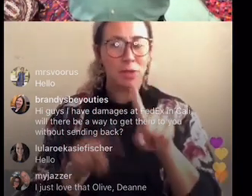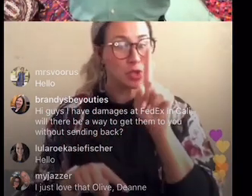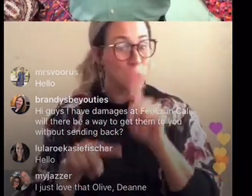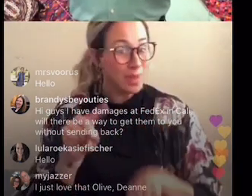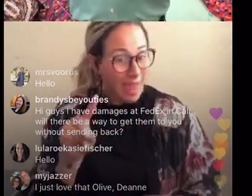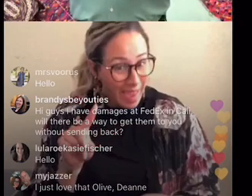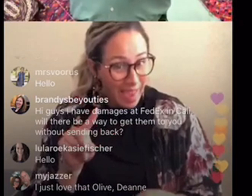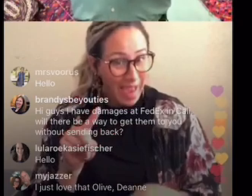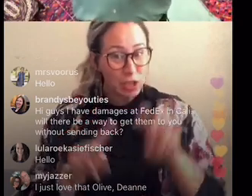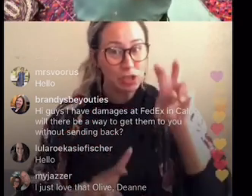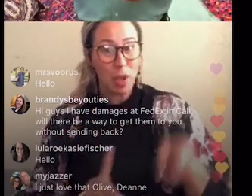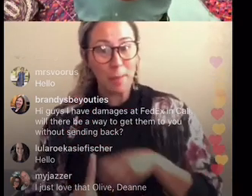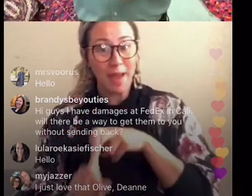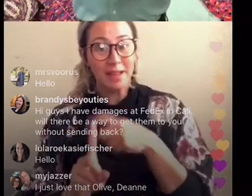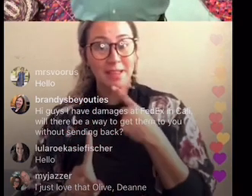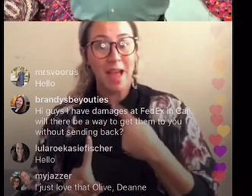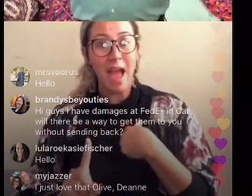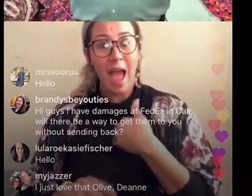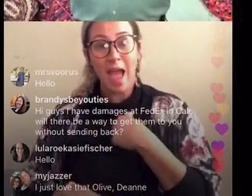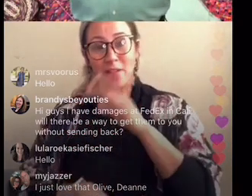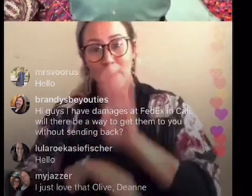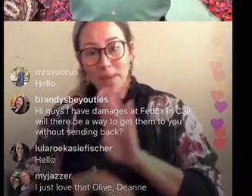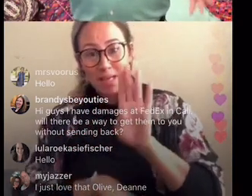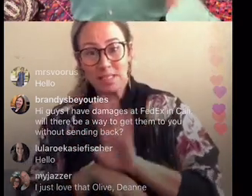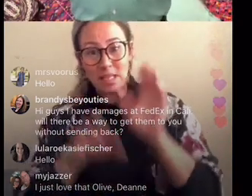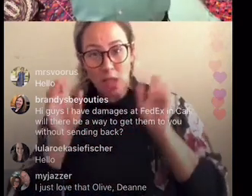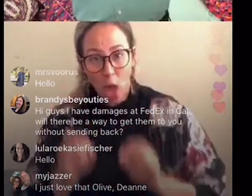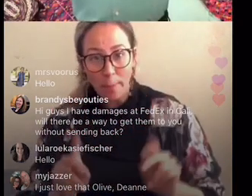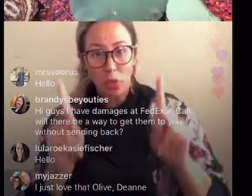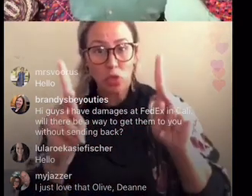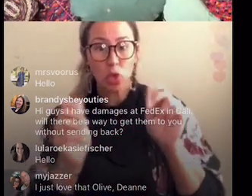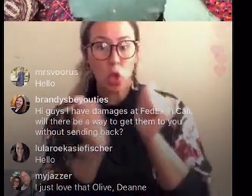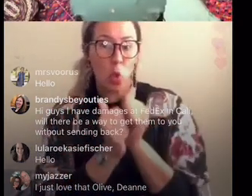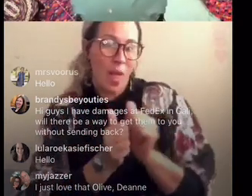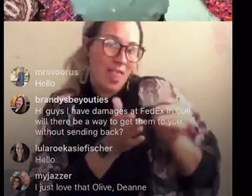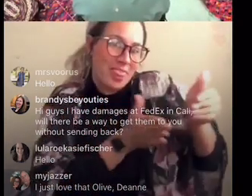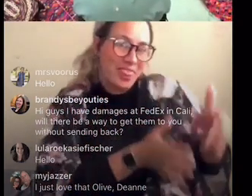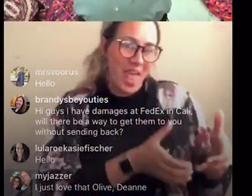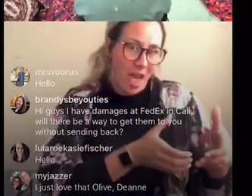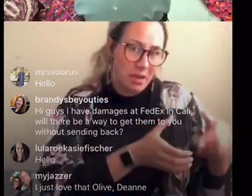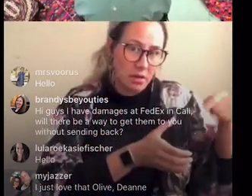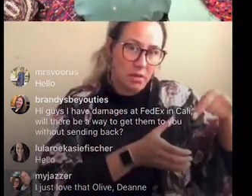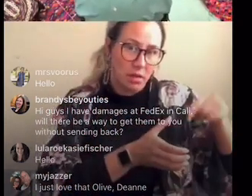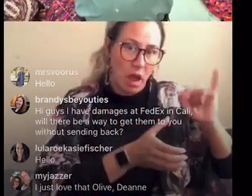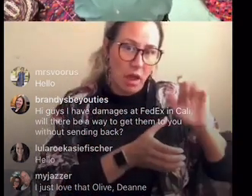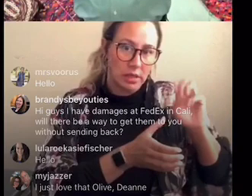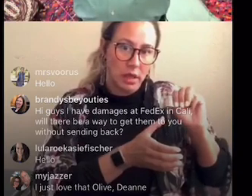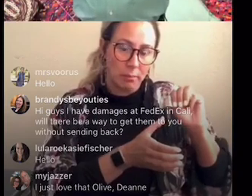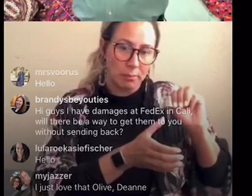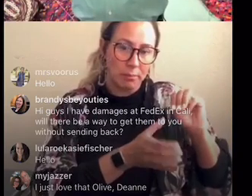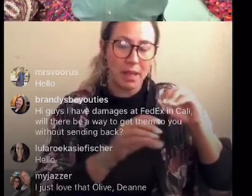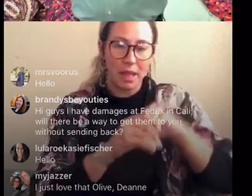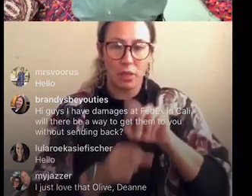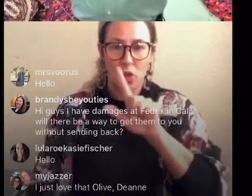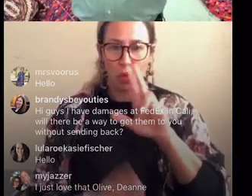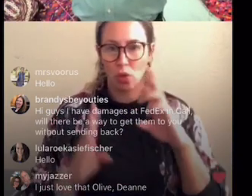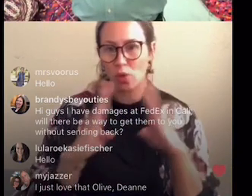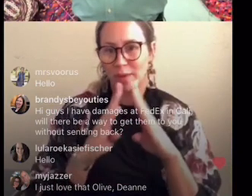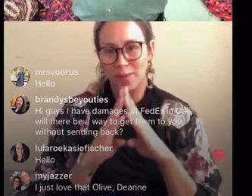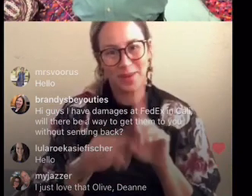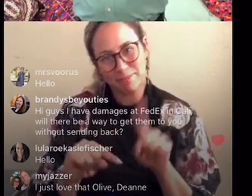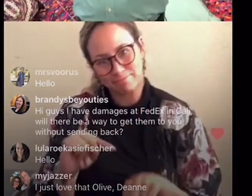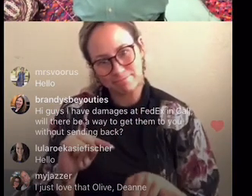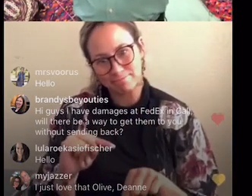in and say, hey, I've got a business opportunity around this or this or this into the LuLaRoe community.